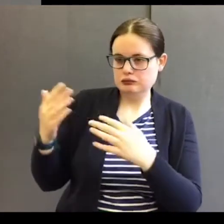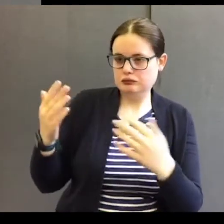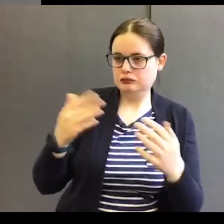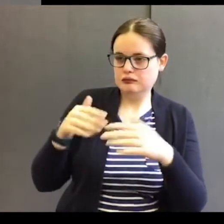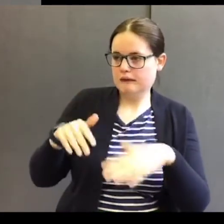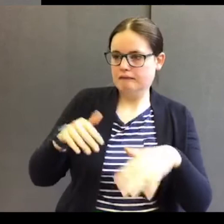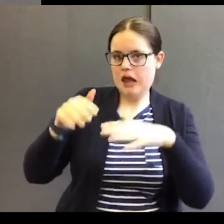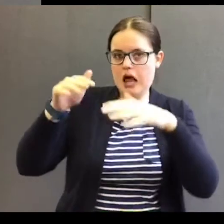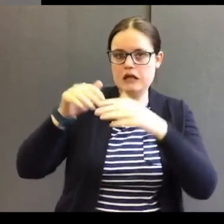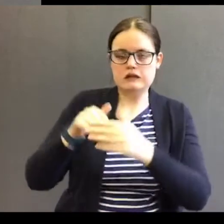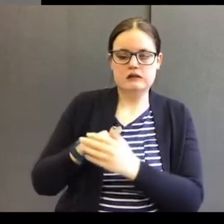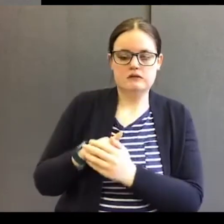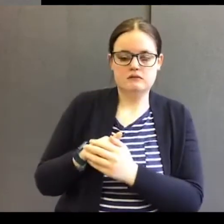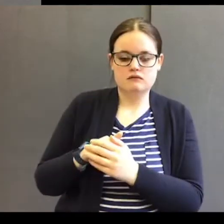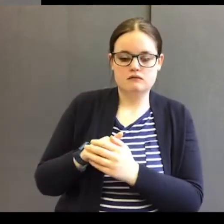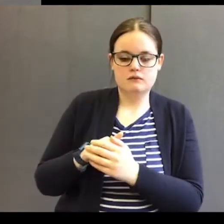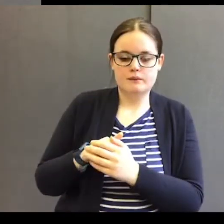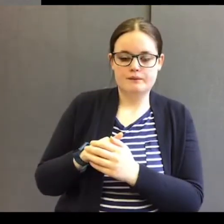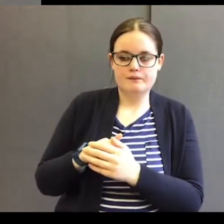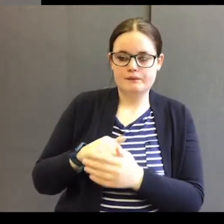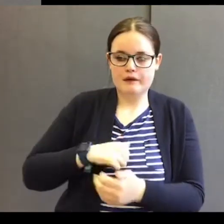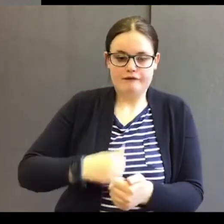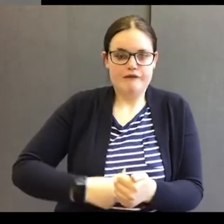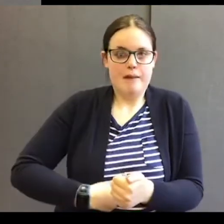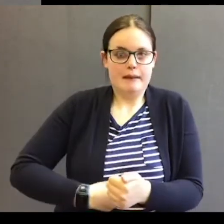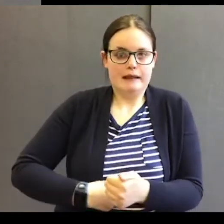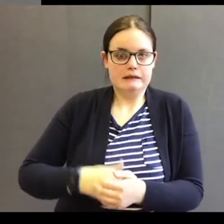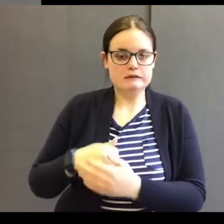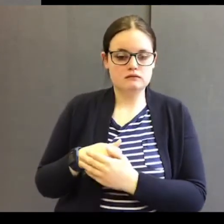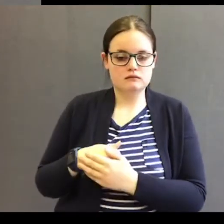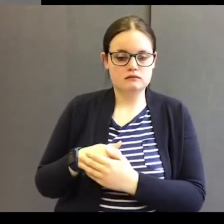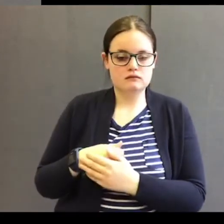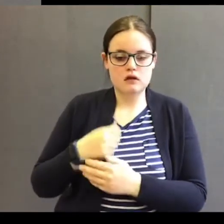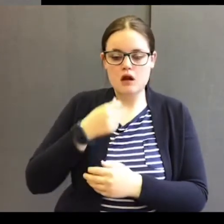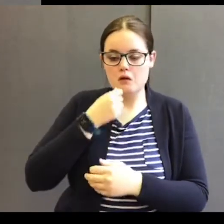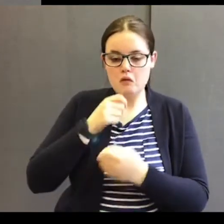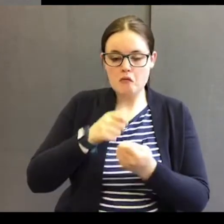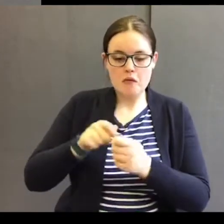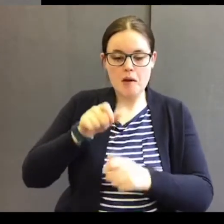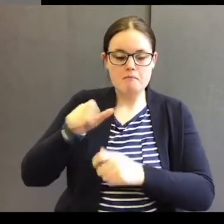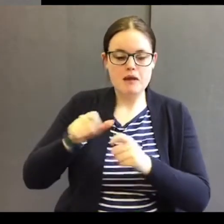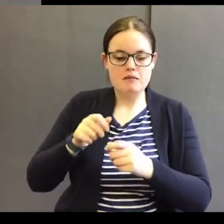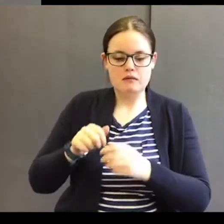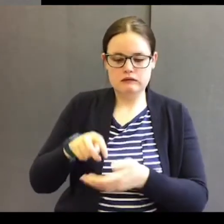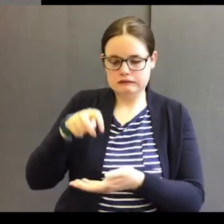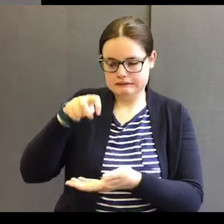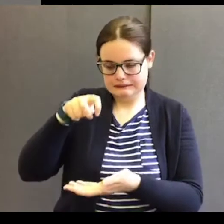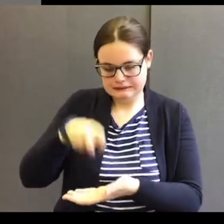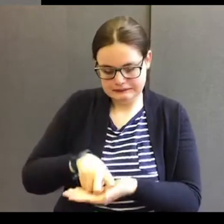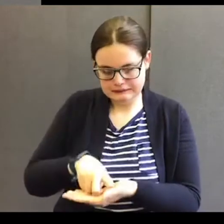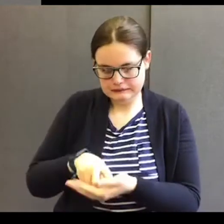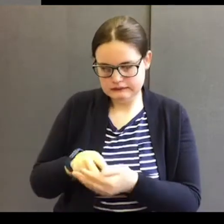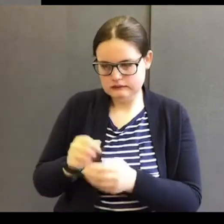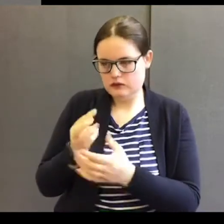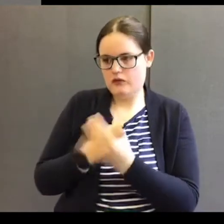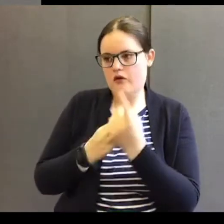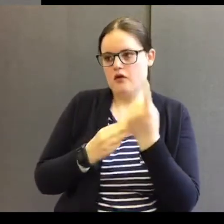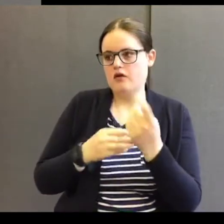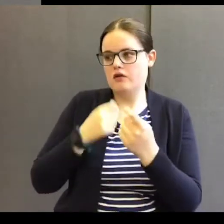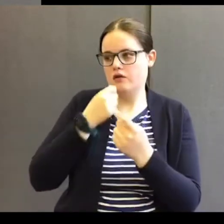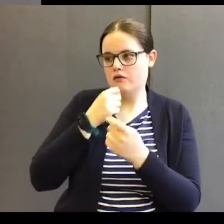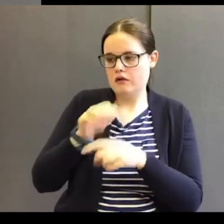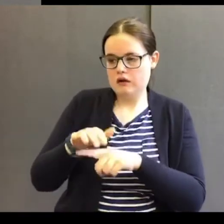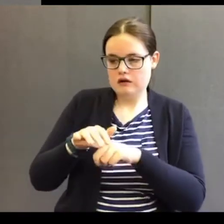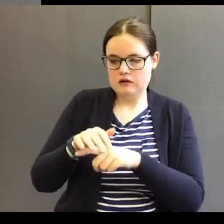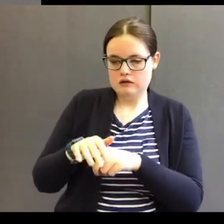storm, a flood, a famine, and that will bring the people to their knees.